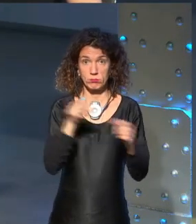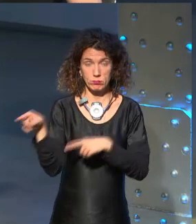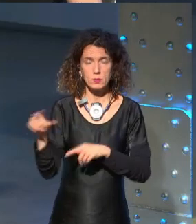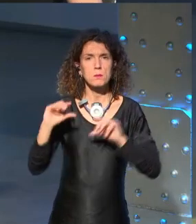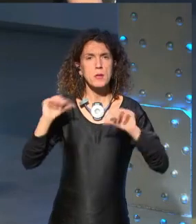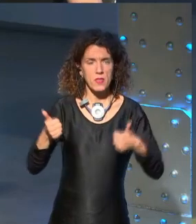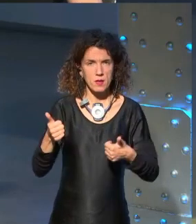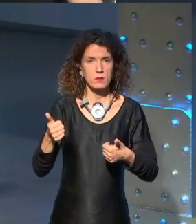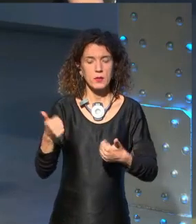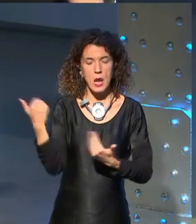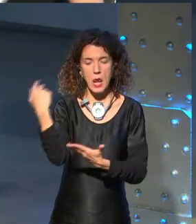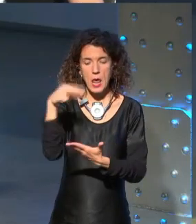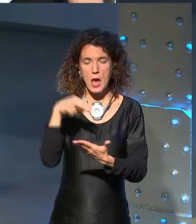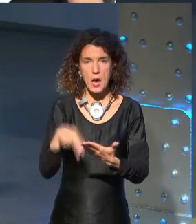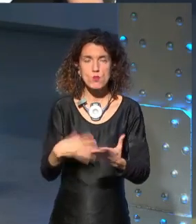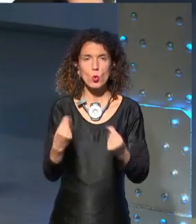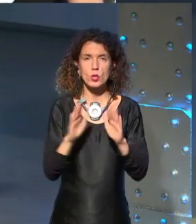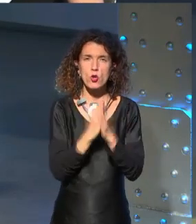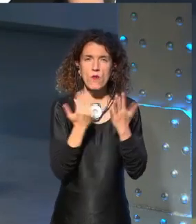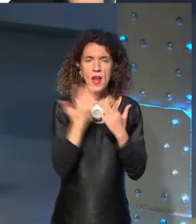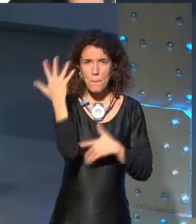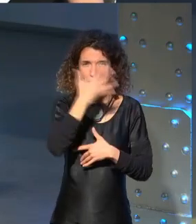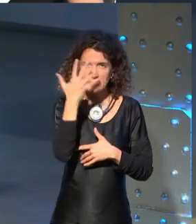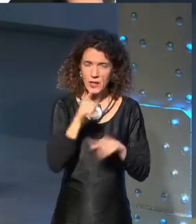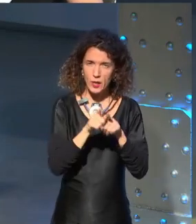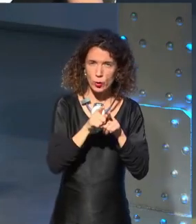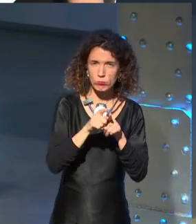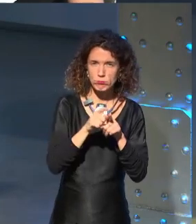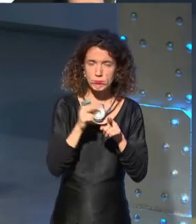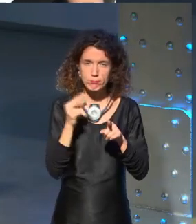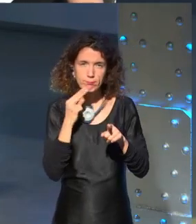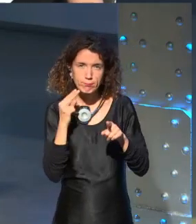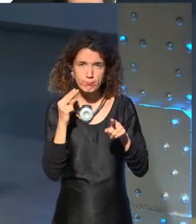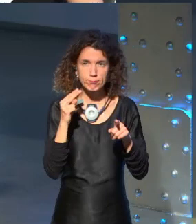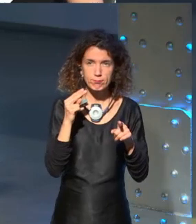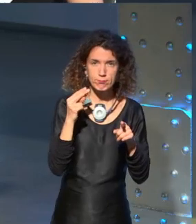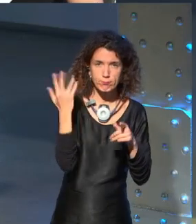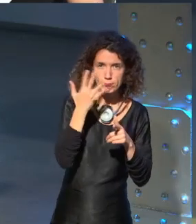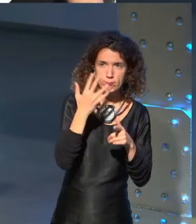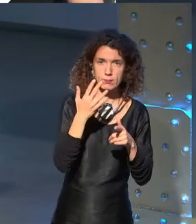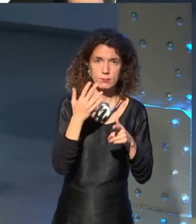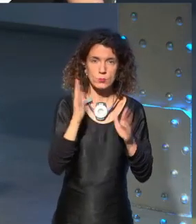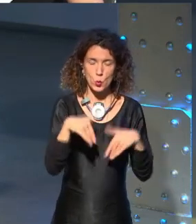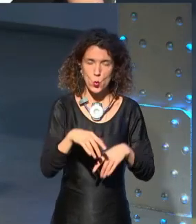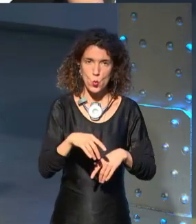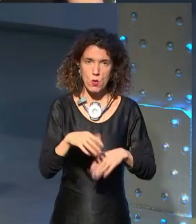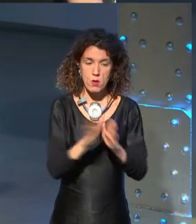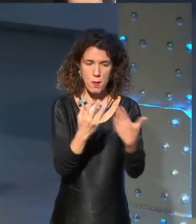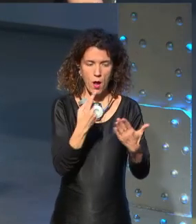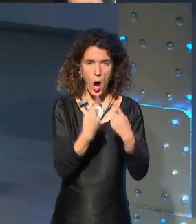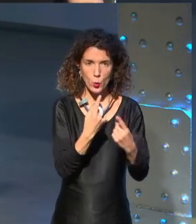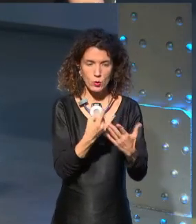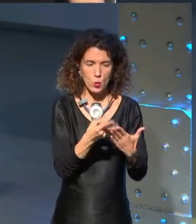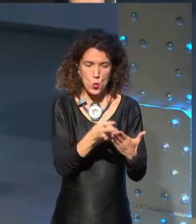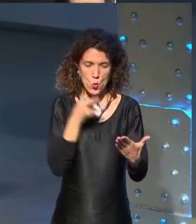reading a lot of mystery novels, and I got quite fascinated by them. I really discovered